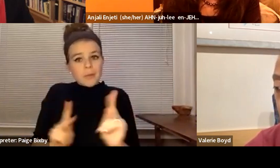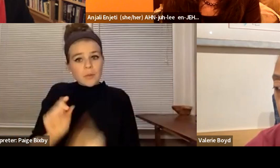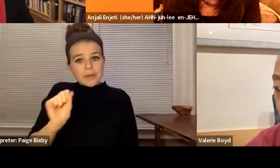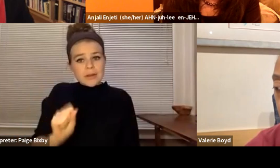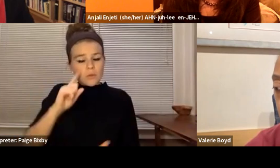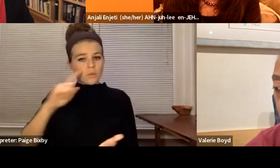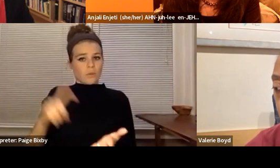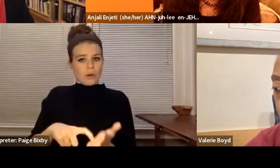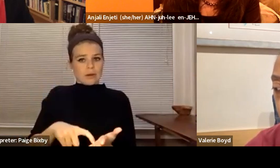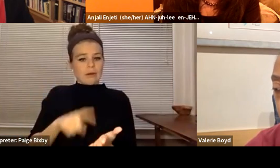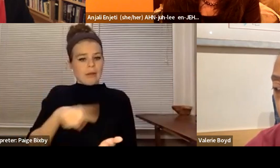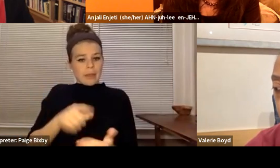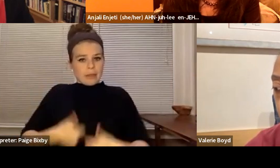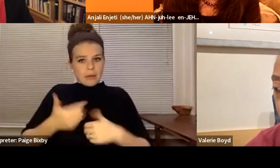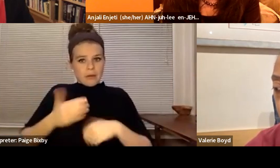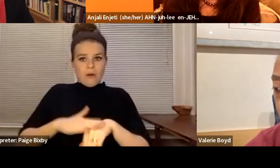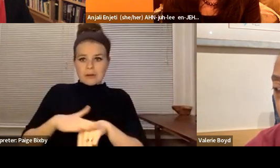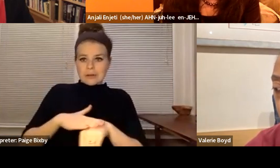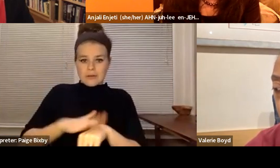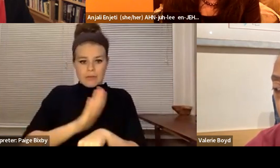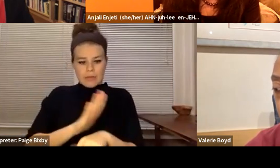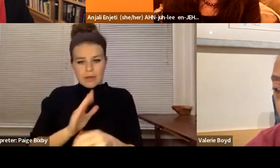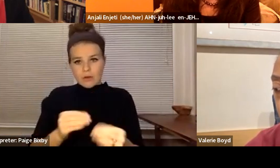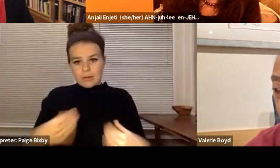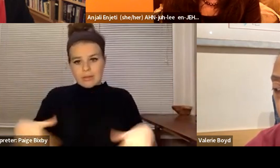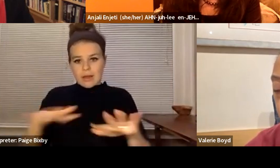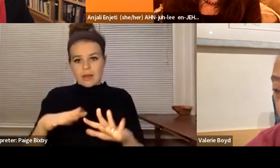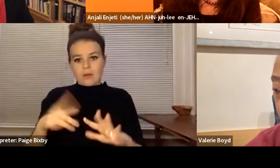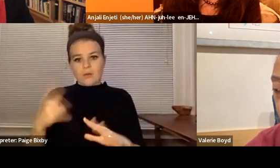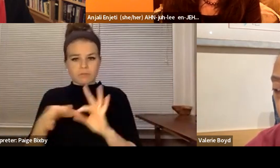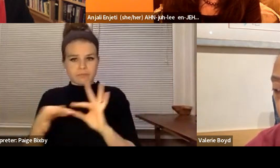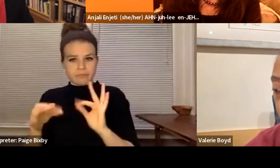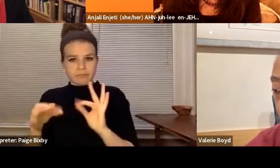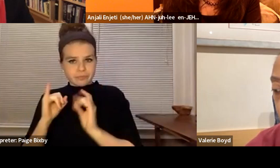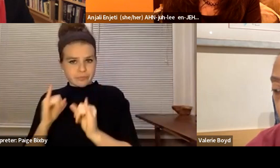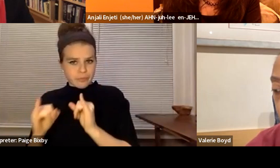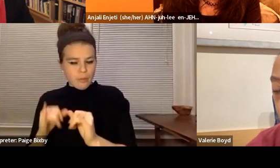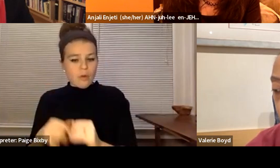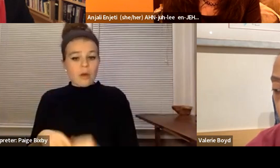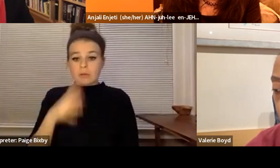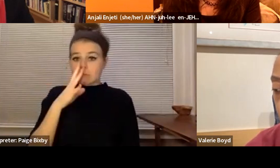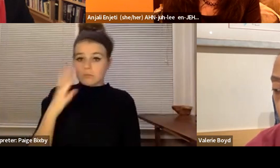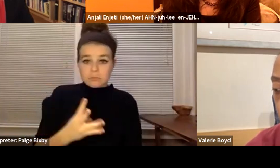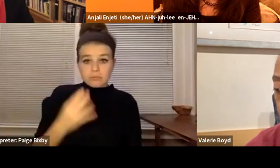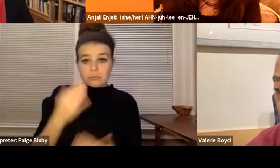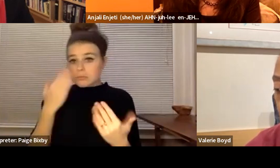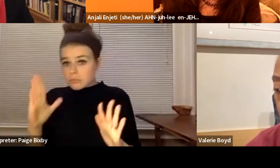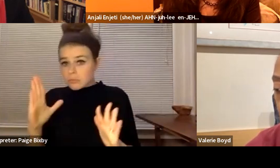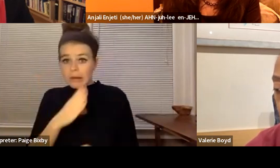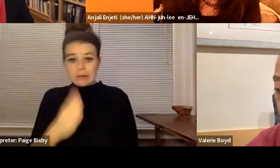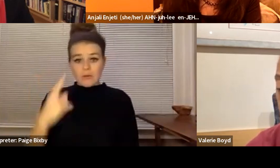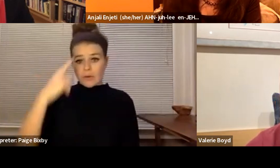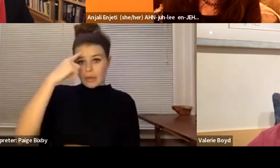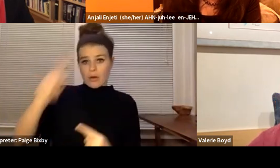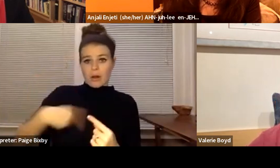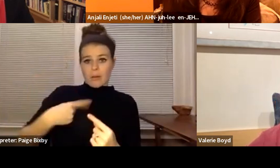land, said Choctaw Nation author Leanne Howe in an interview. By ignoring or not knowing or never having thought of Indians